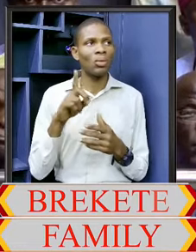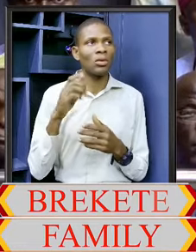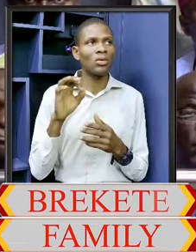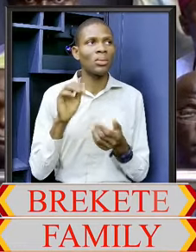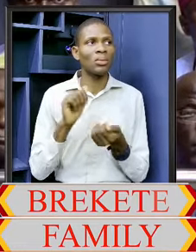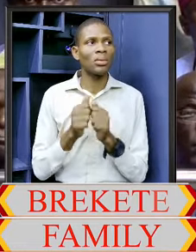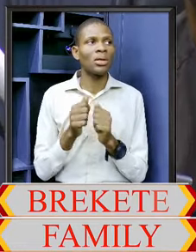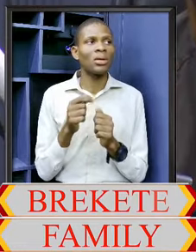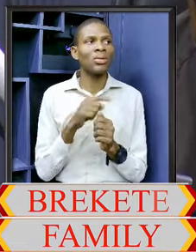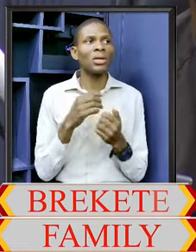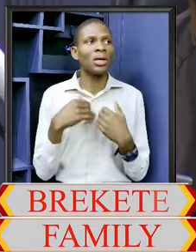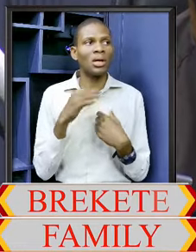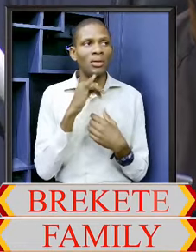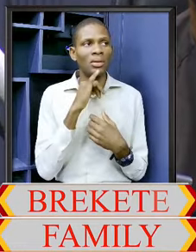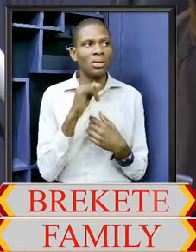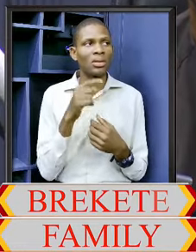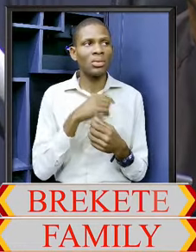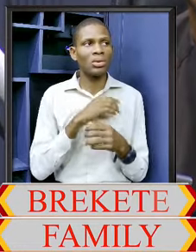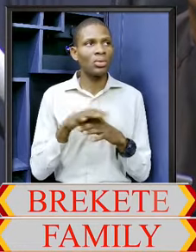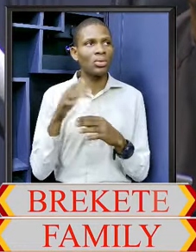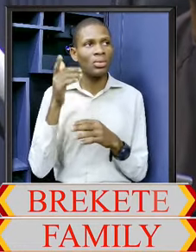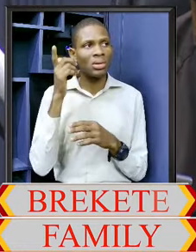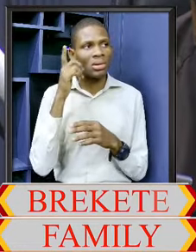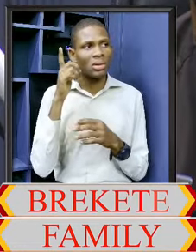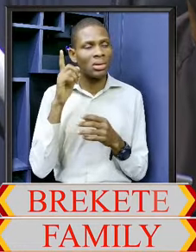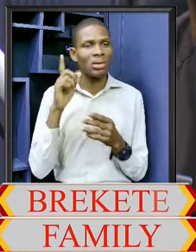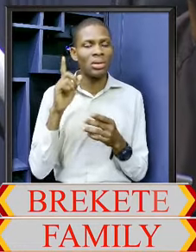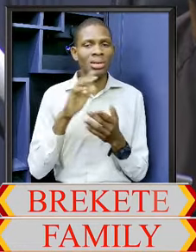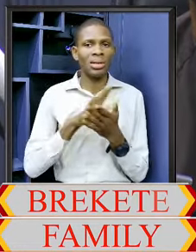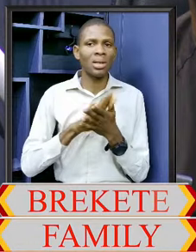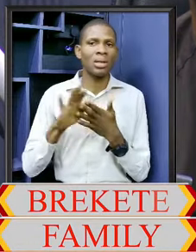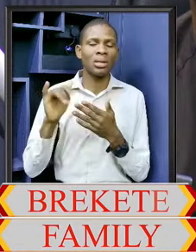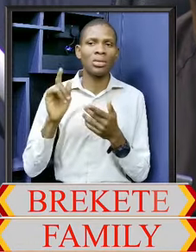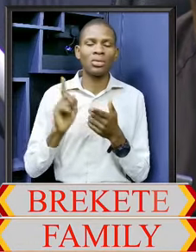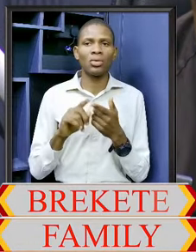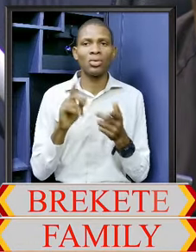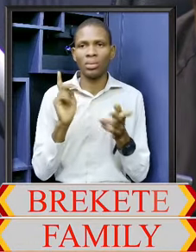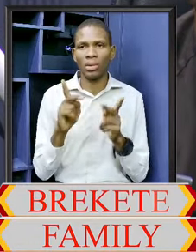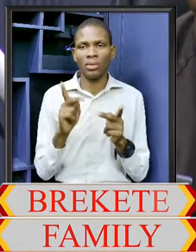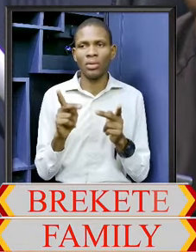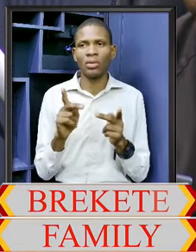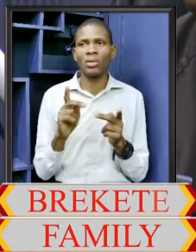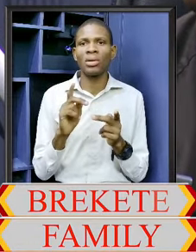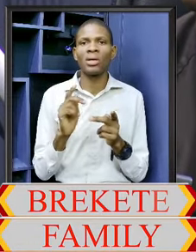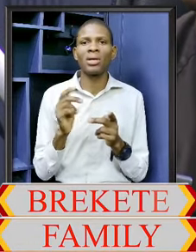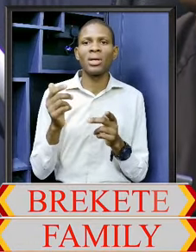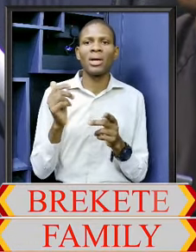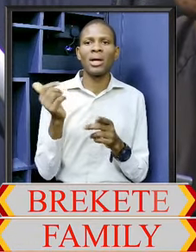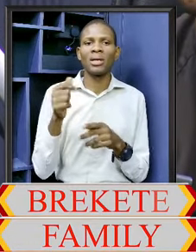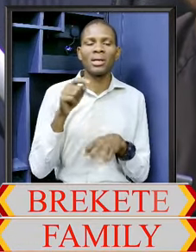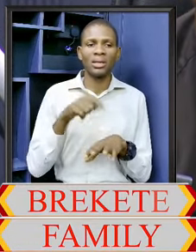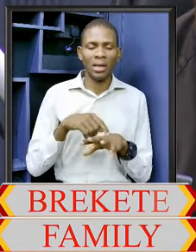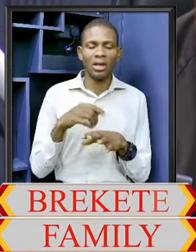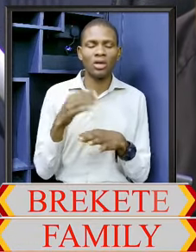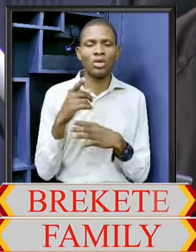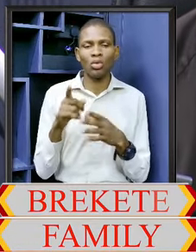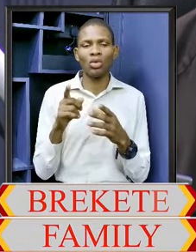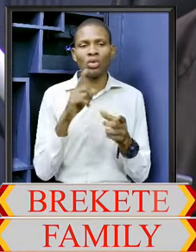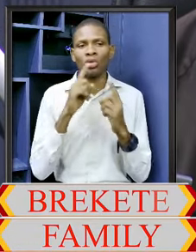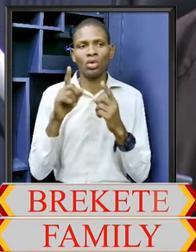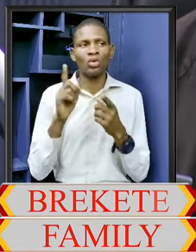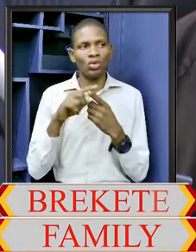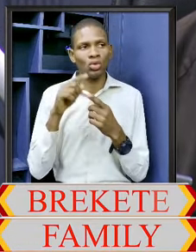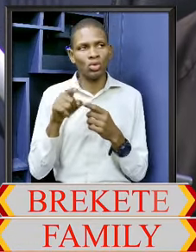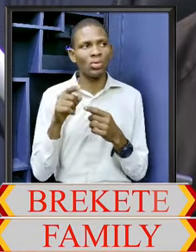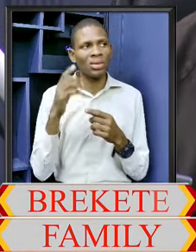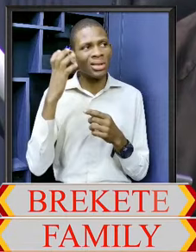what we have is say we know they listen clearly to people. Whenever anybody they talk to you, hear